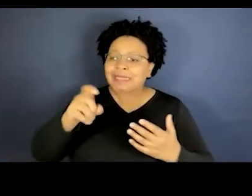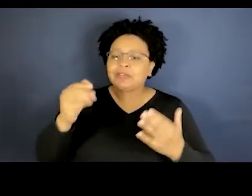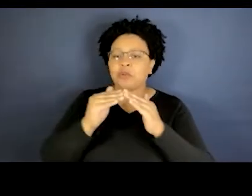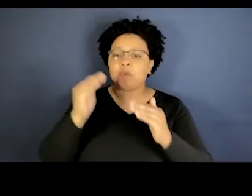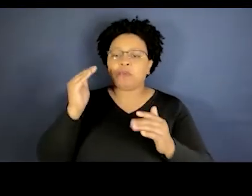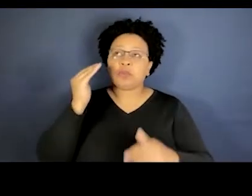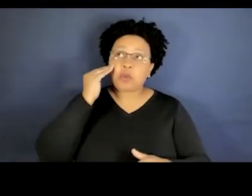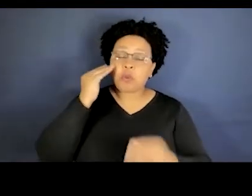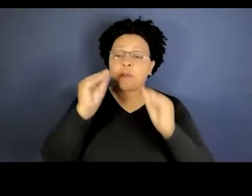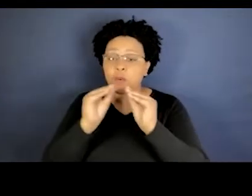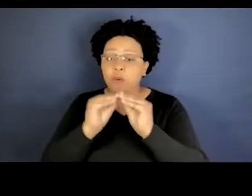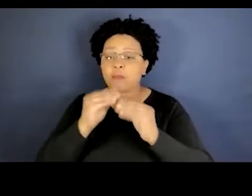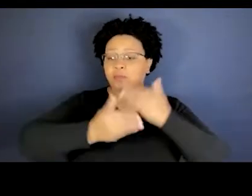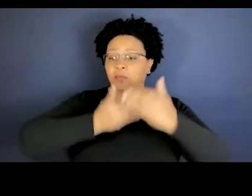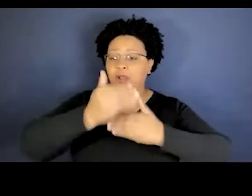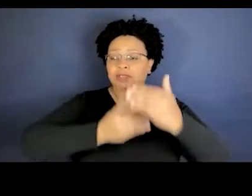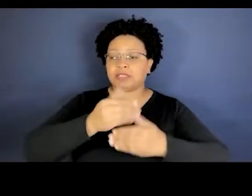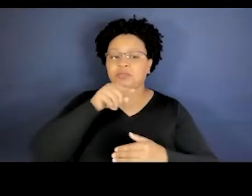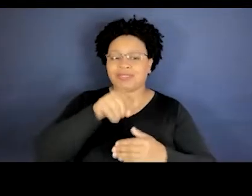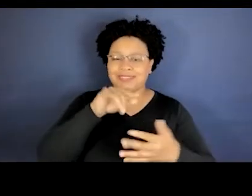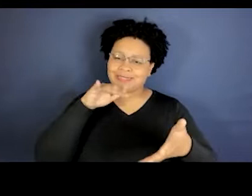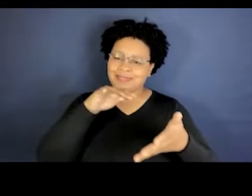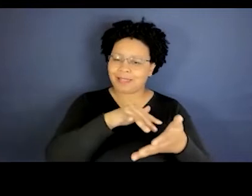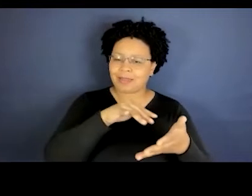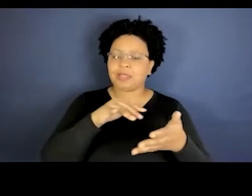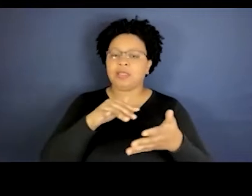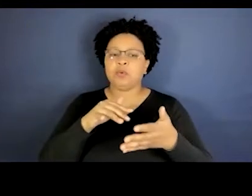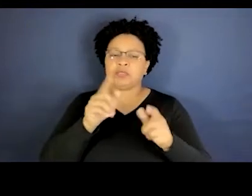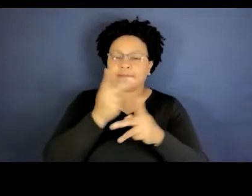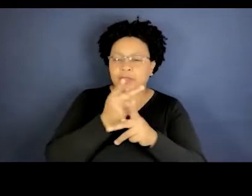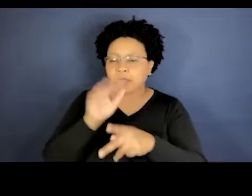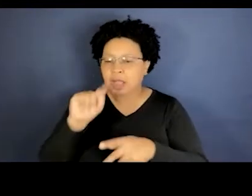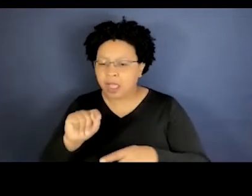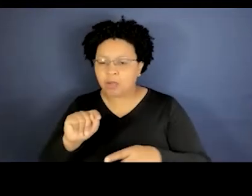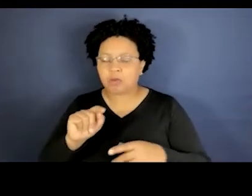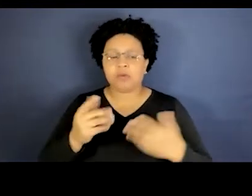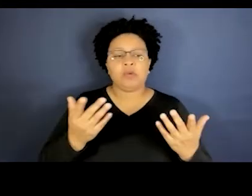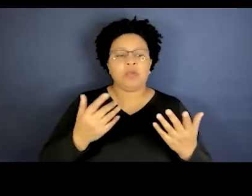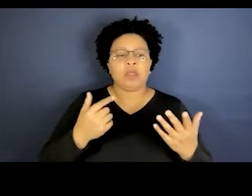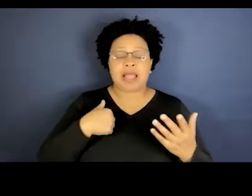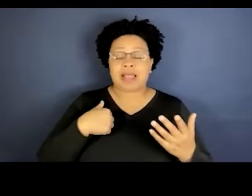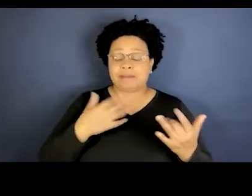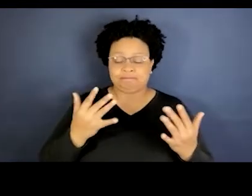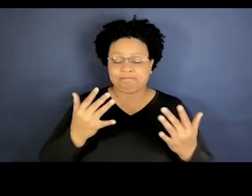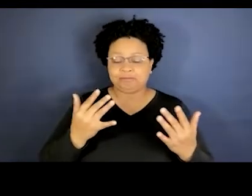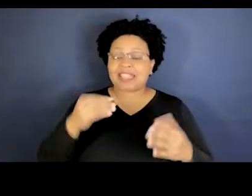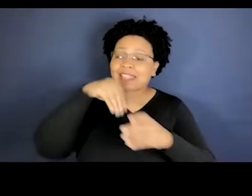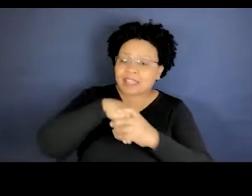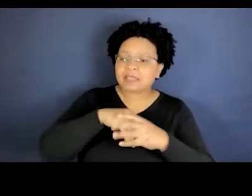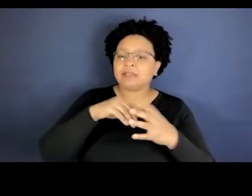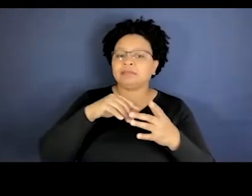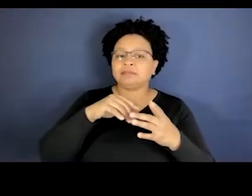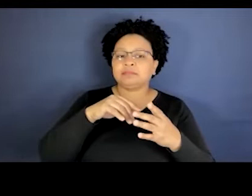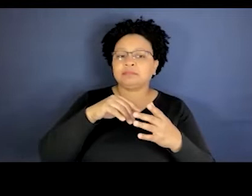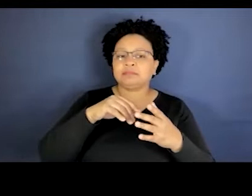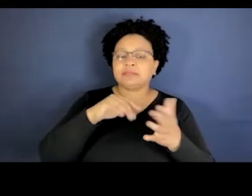of development. And so that's what this particular study was doing. In the study, we involved